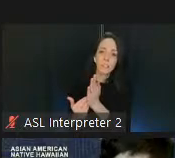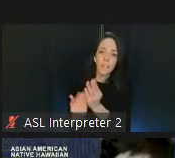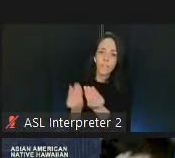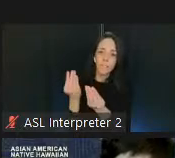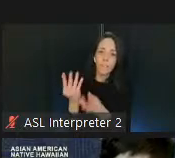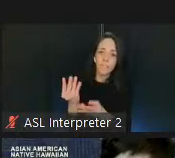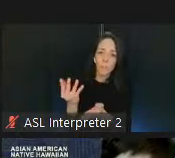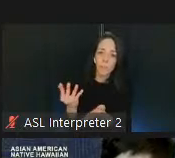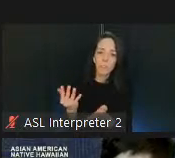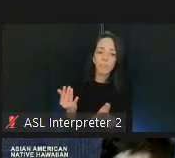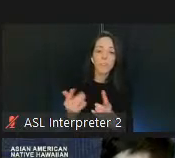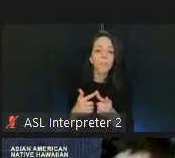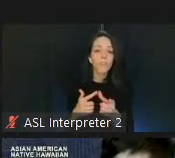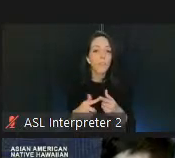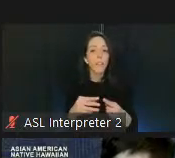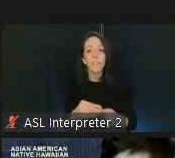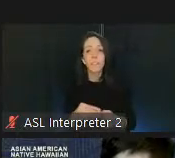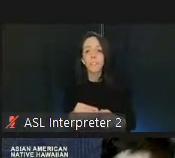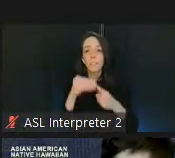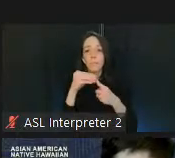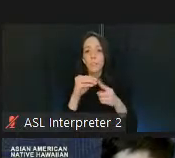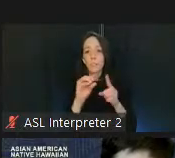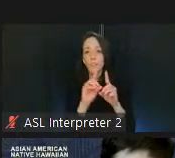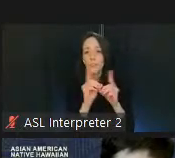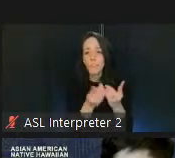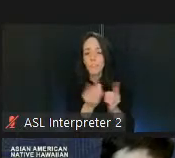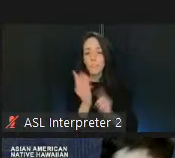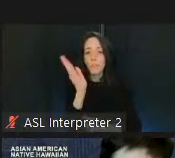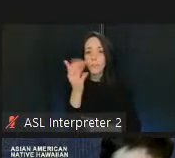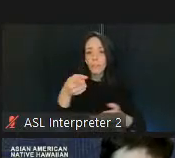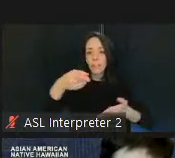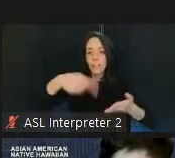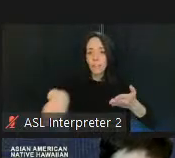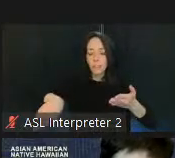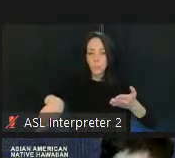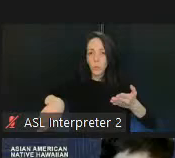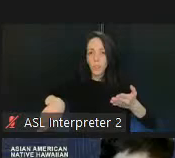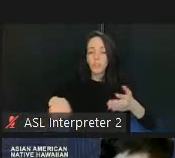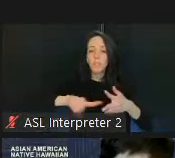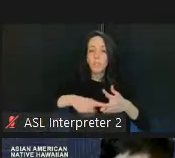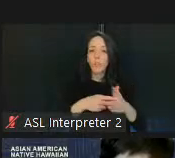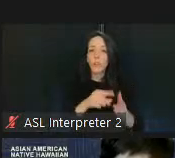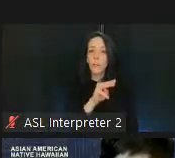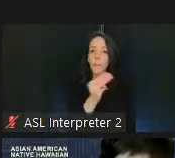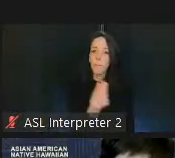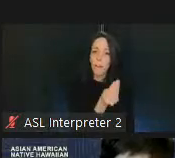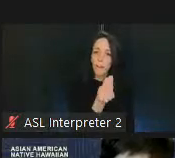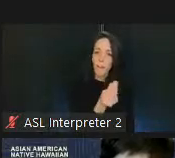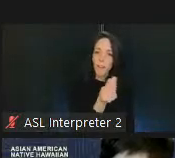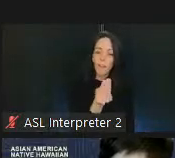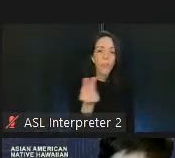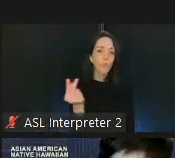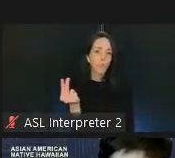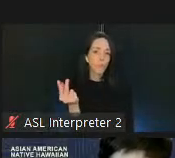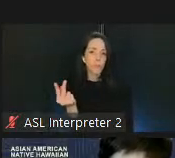special district presentations next week, starting on Monday and